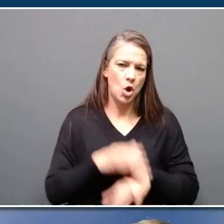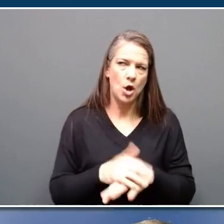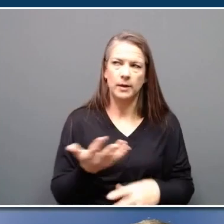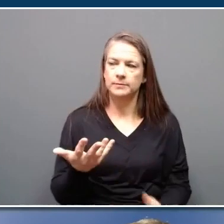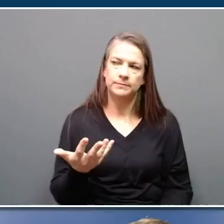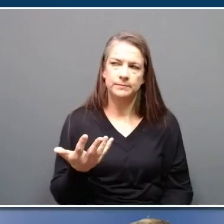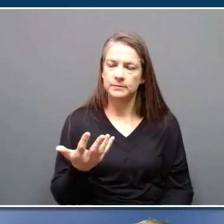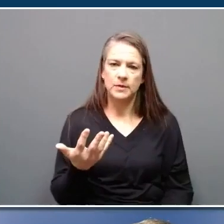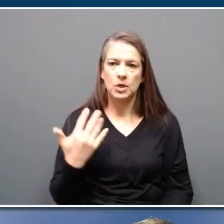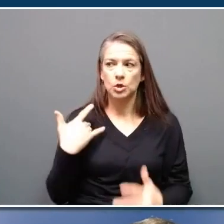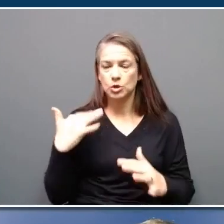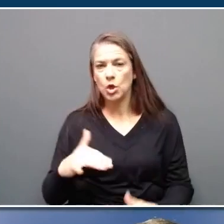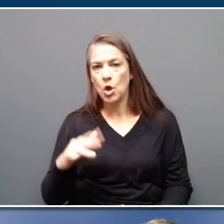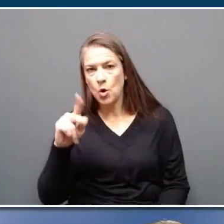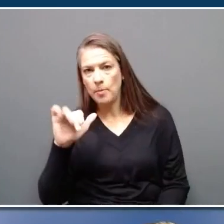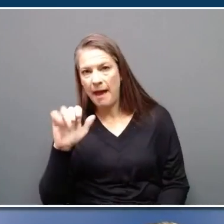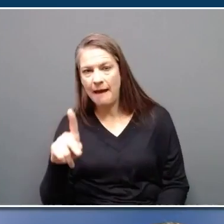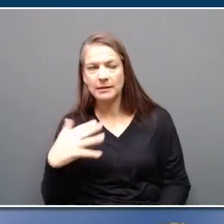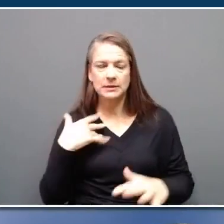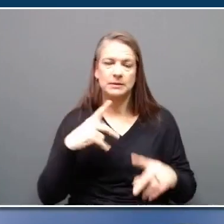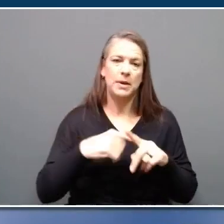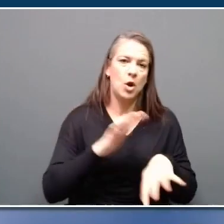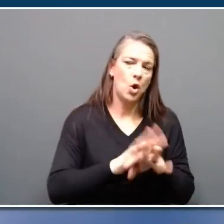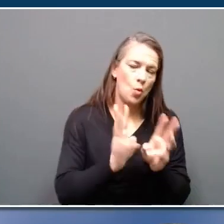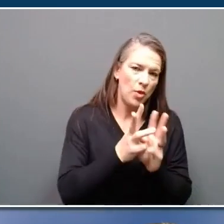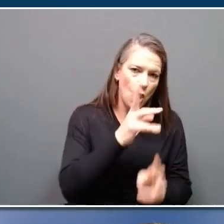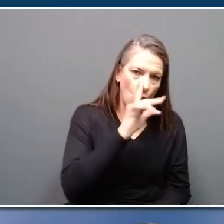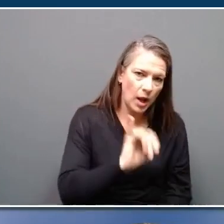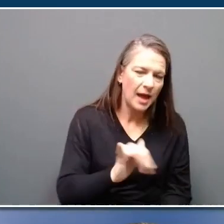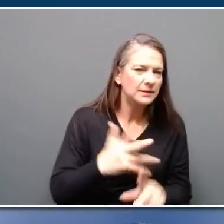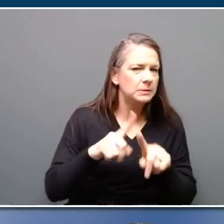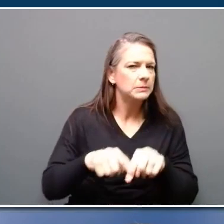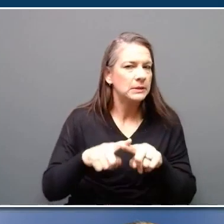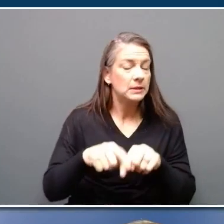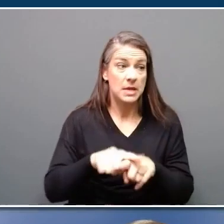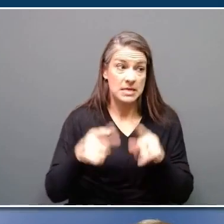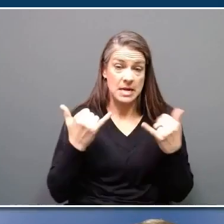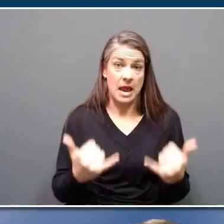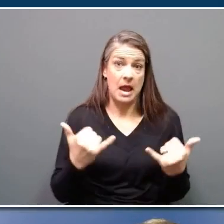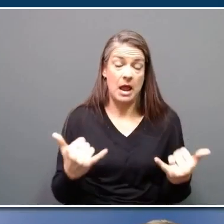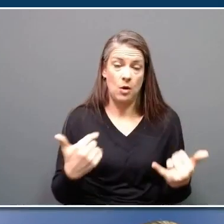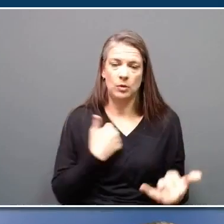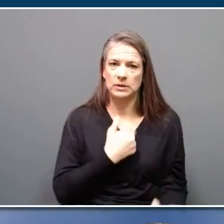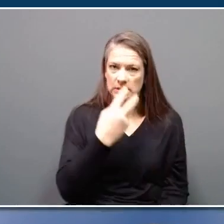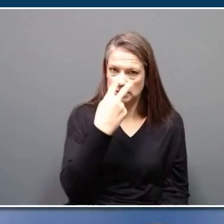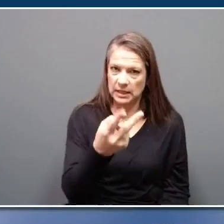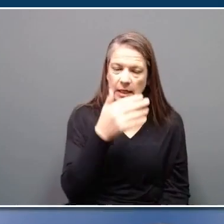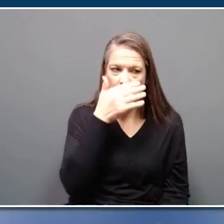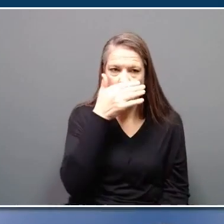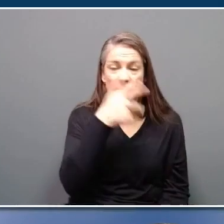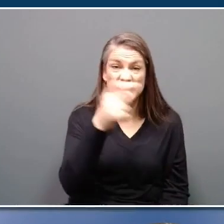the snowpack and what the weather conditions are like. But right now we see, especially by the time we hit Saturday